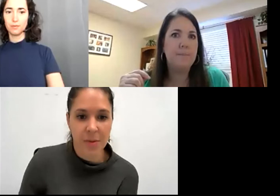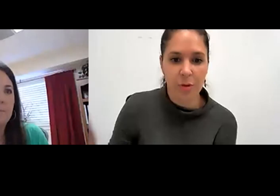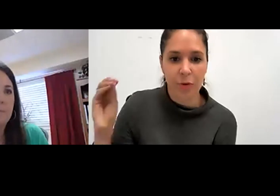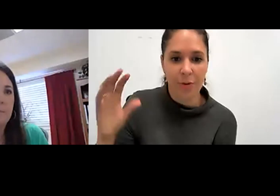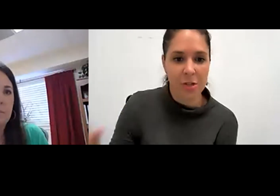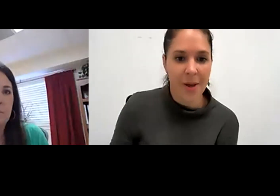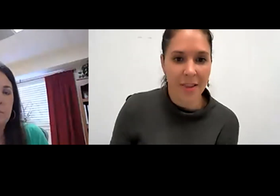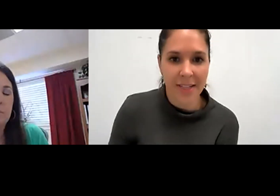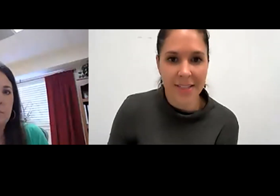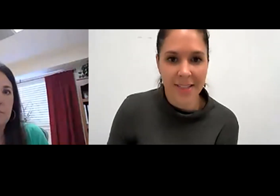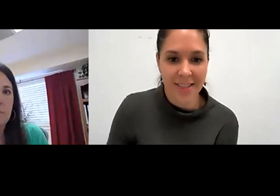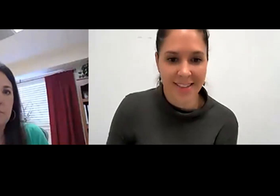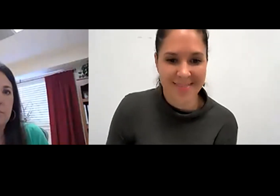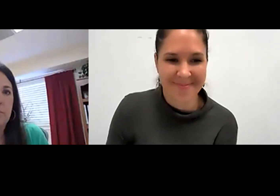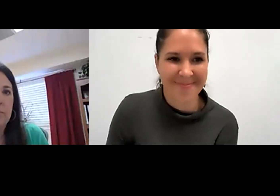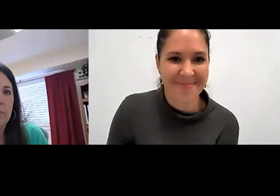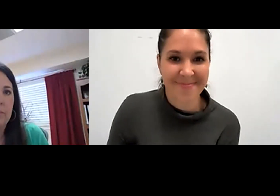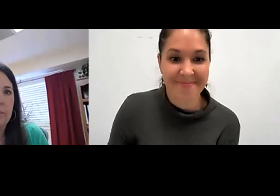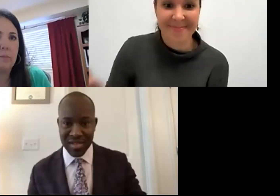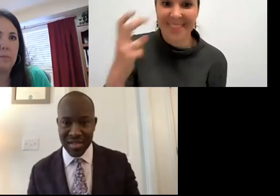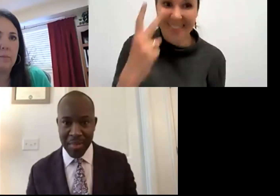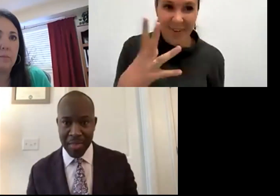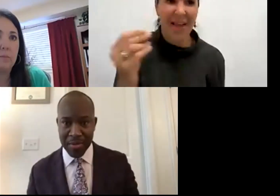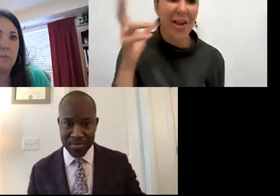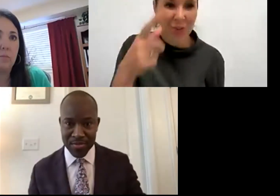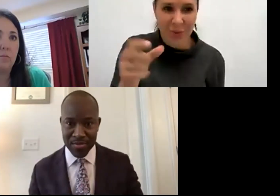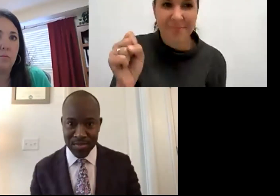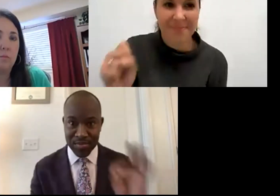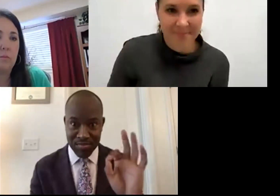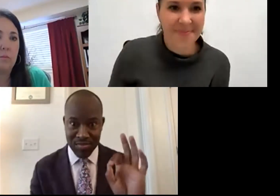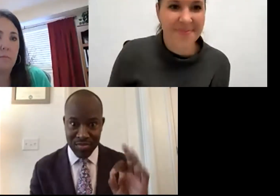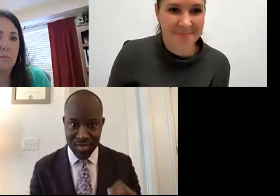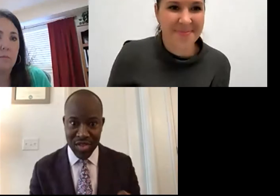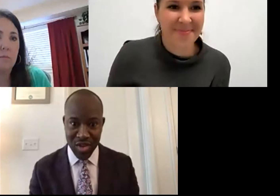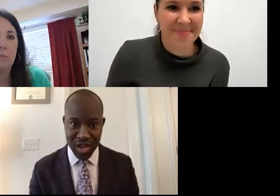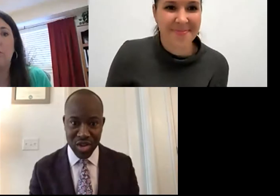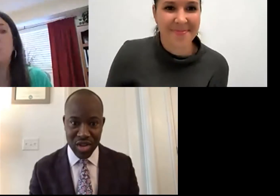Mm-mm. Can someone Yes, we can, spotlight? we can see you and we can hear you. Go for it.